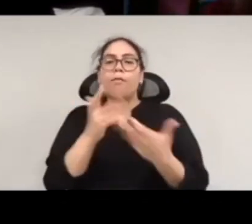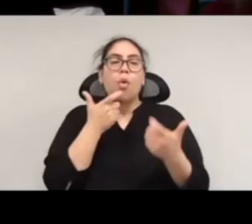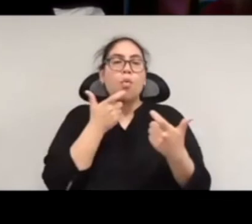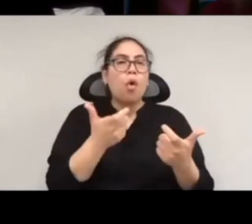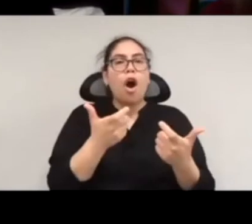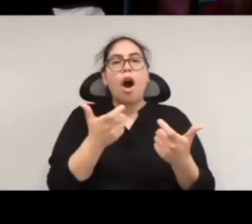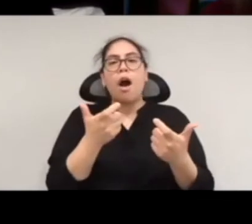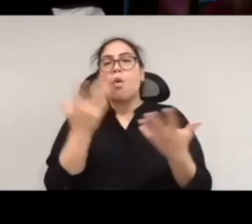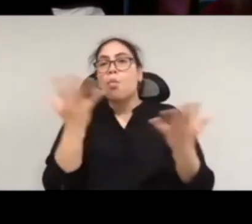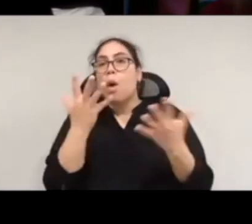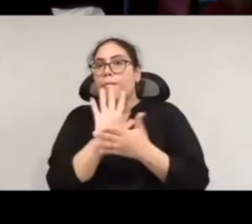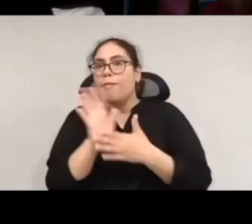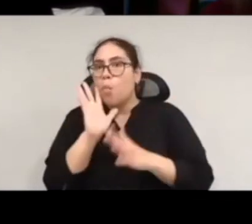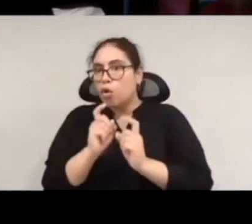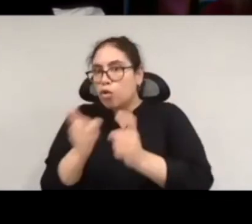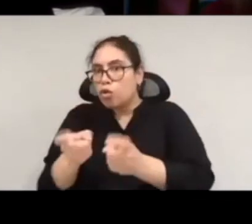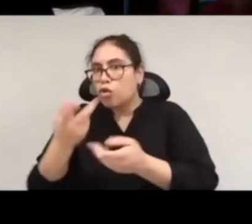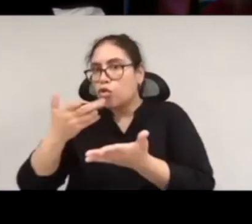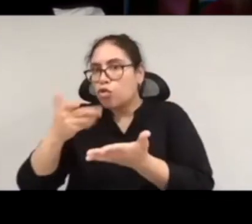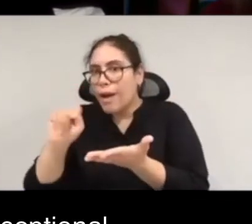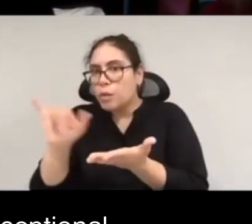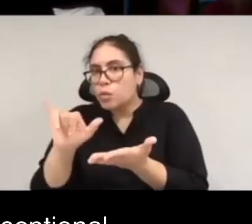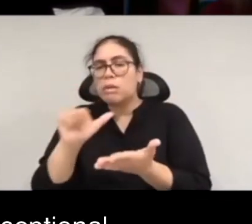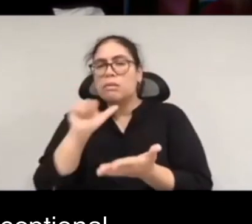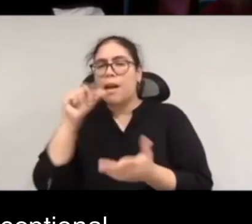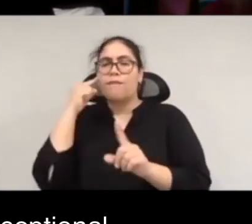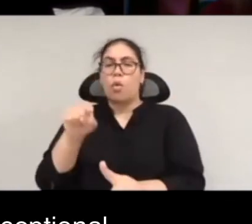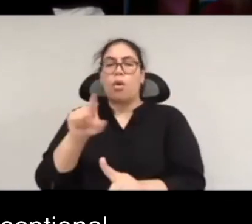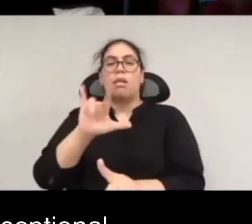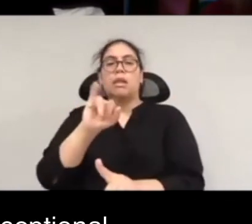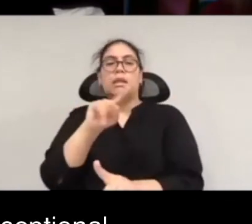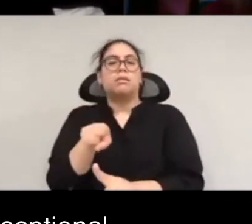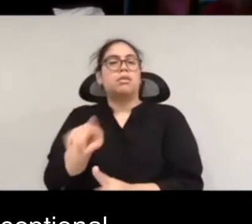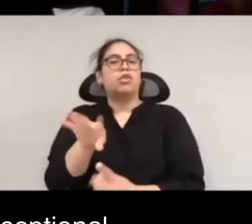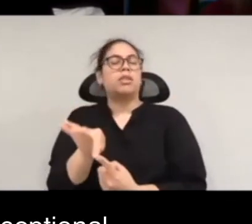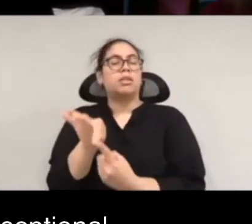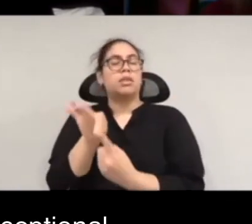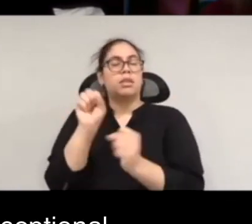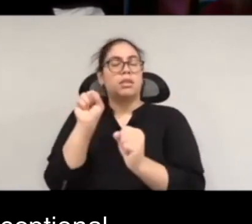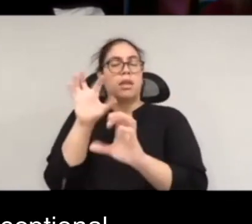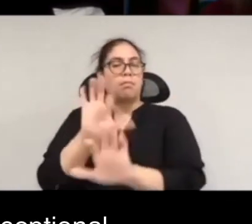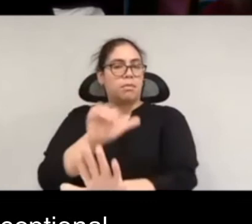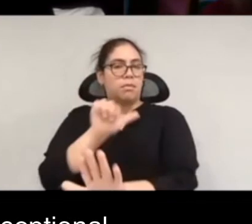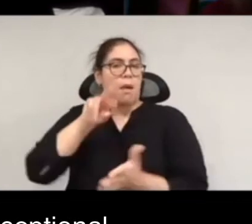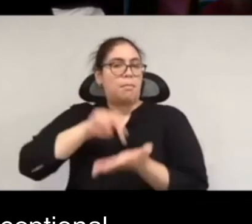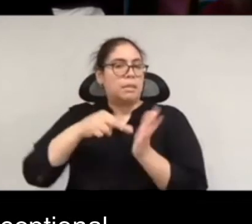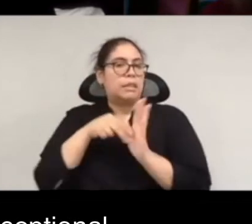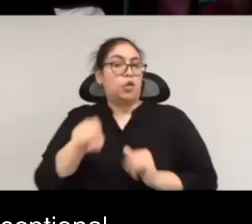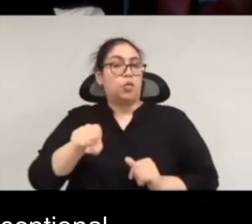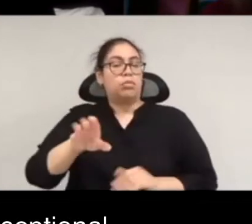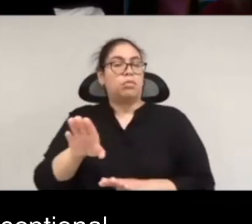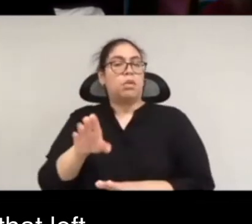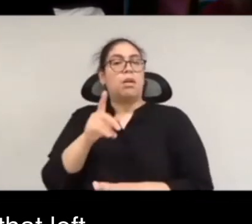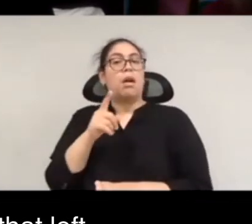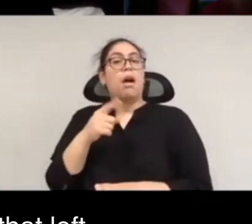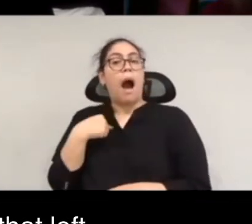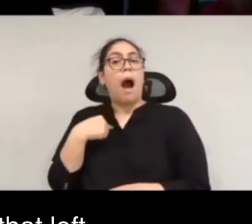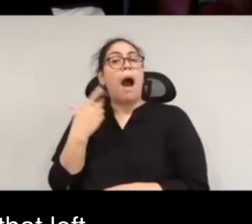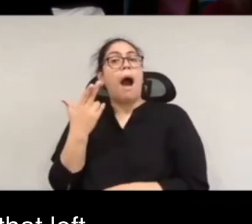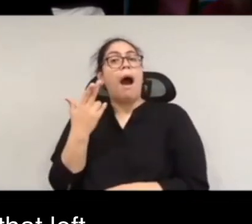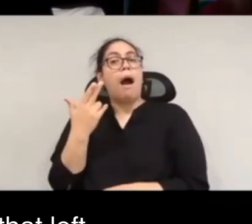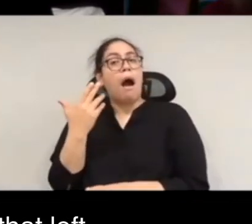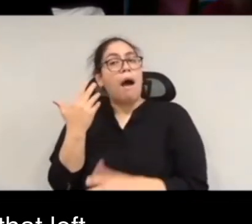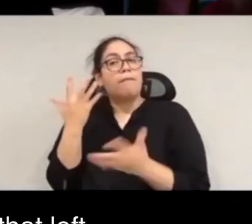you. This is not in the case of Liz, of course, because she's exceptional, but I have come across some scripts